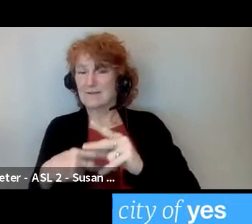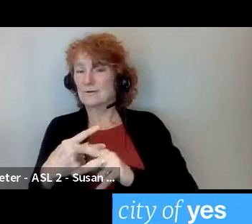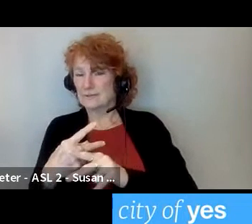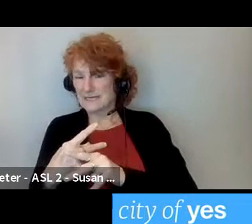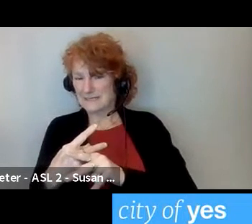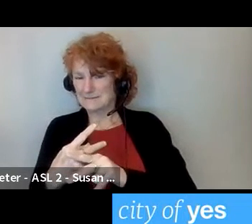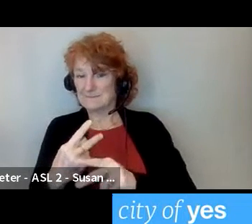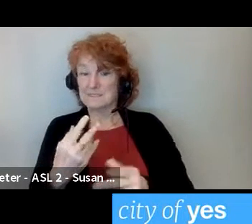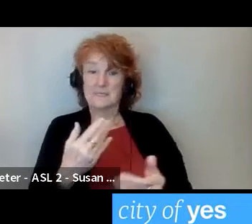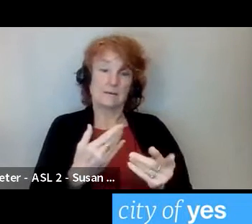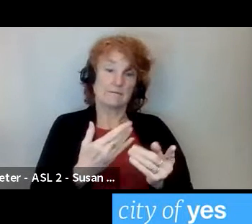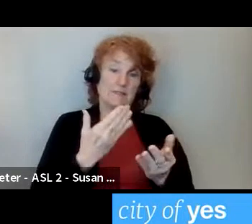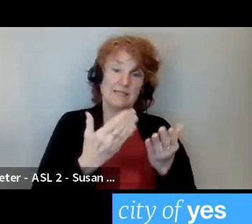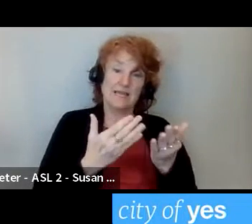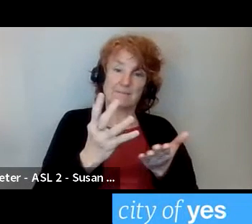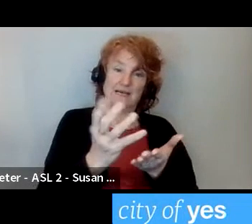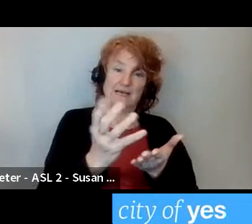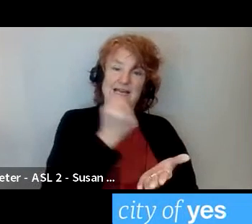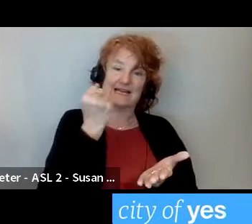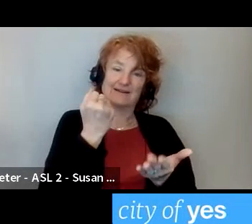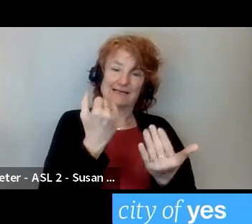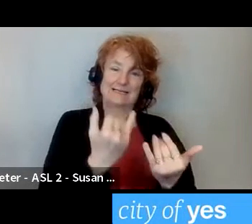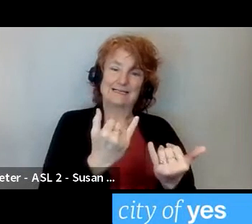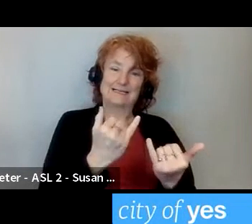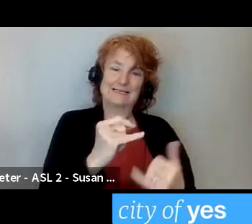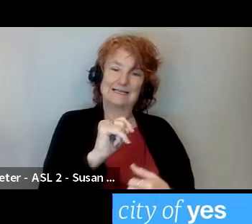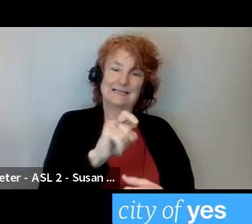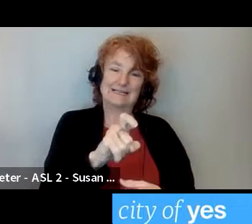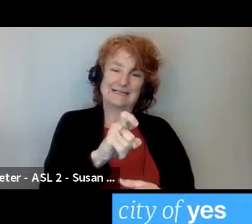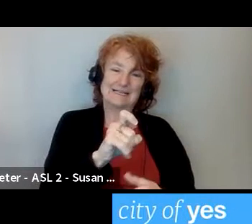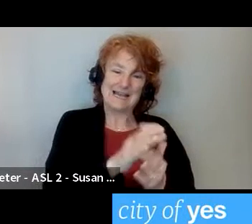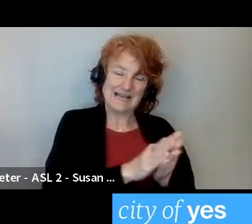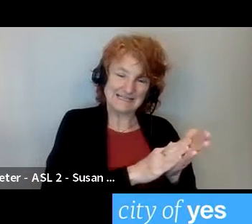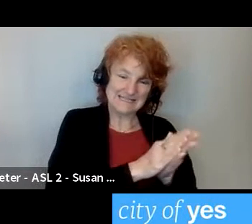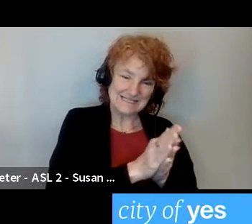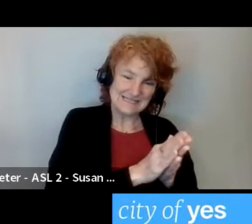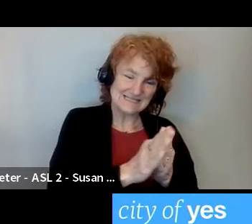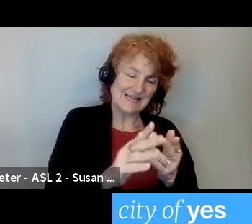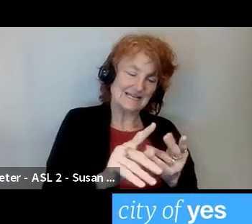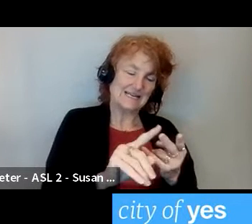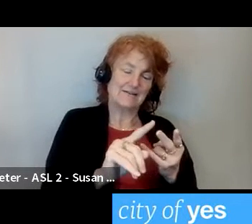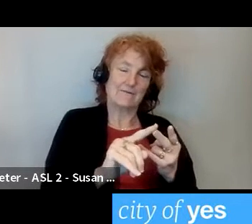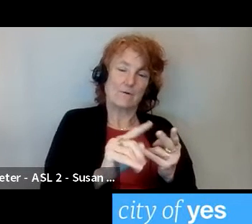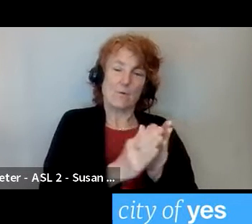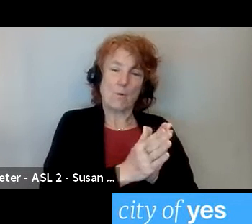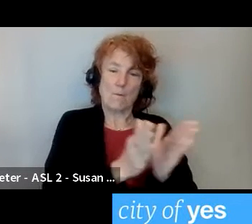existing tax incentives or public subsidies, like I previously discussed.